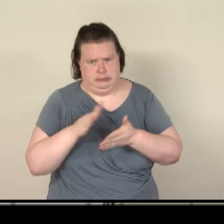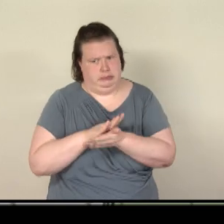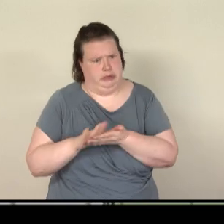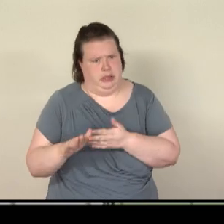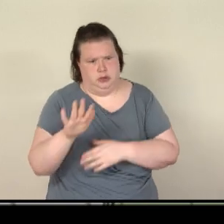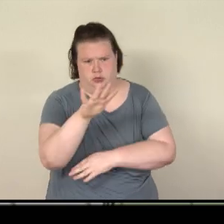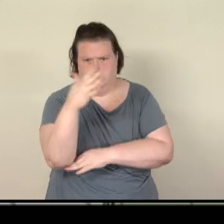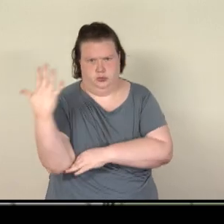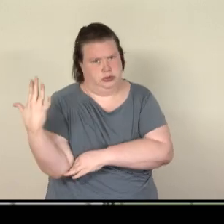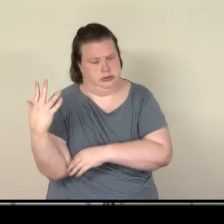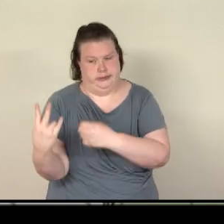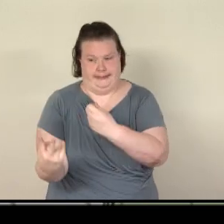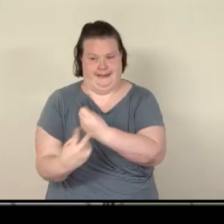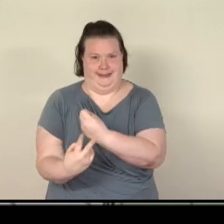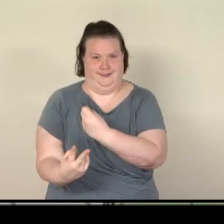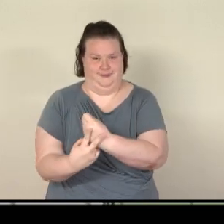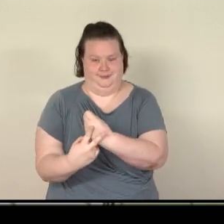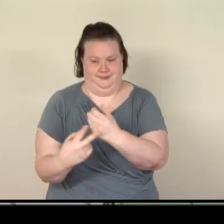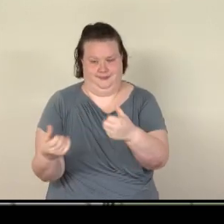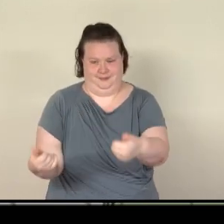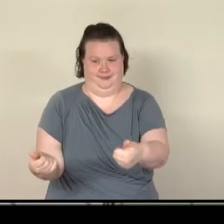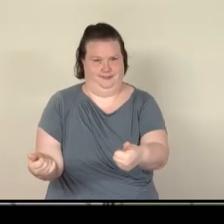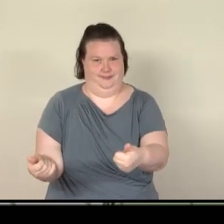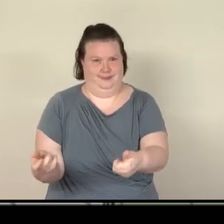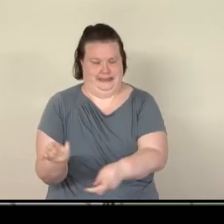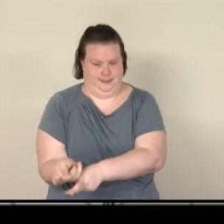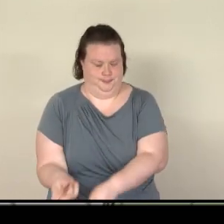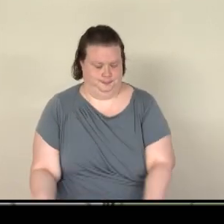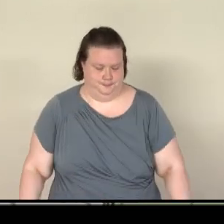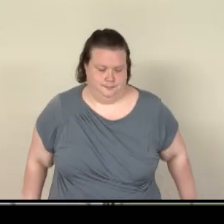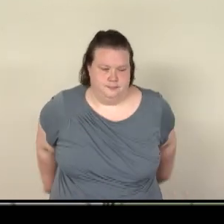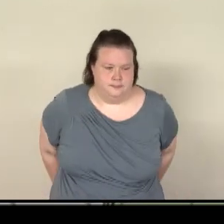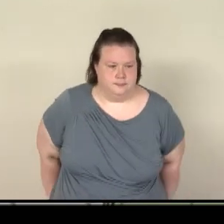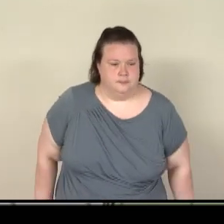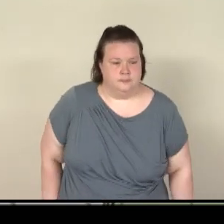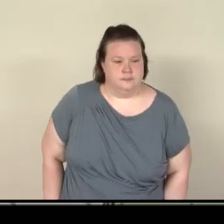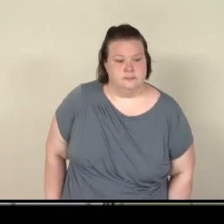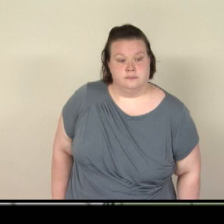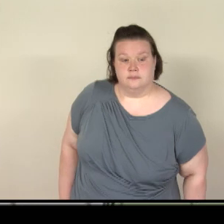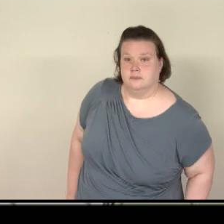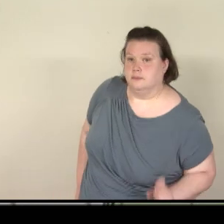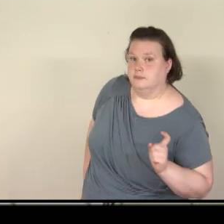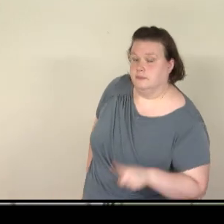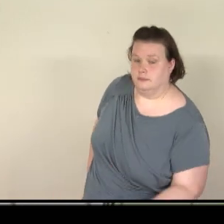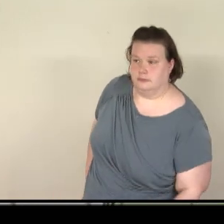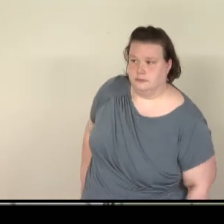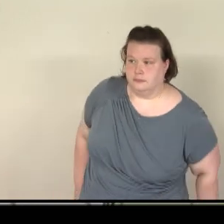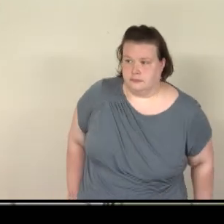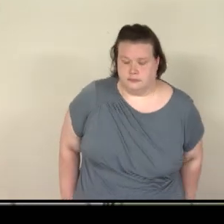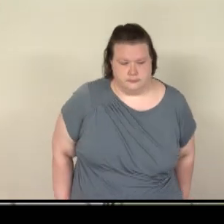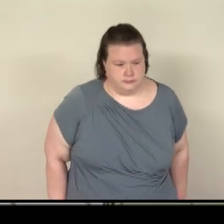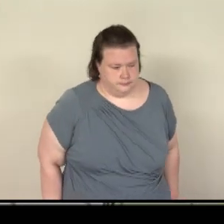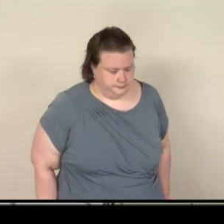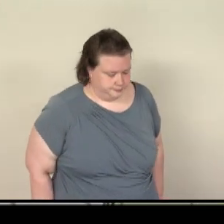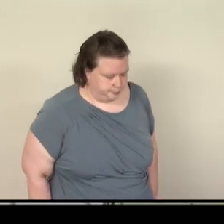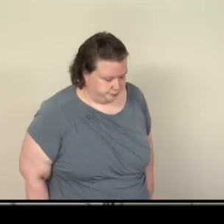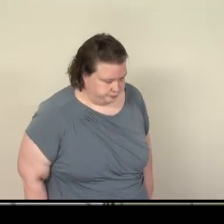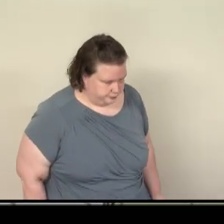nice trees out there. So we're excited about that. That's great. Yes.